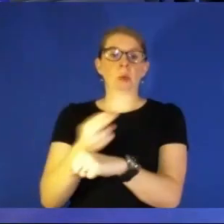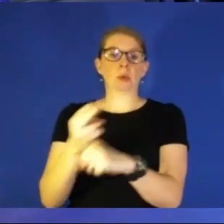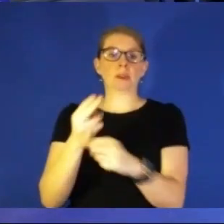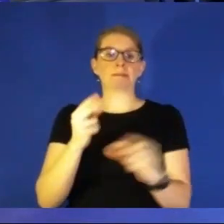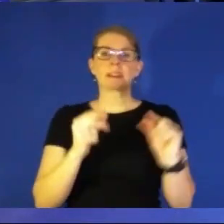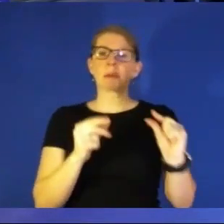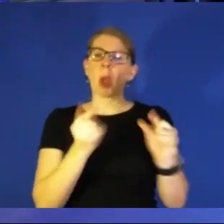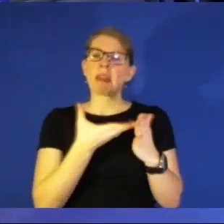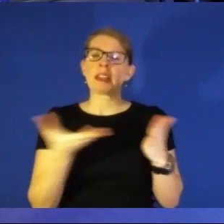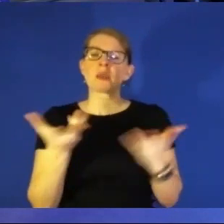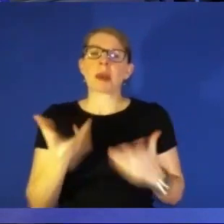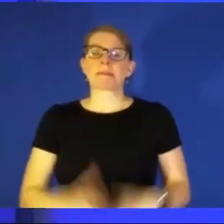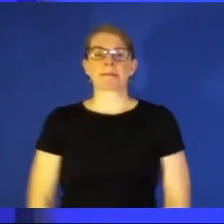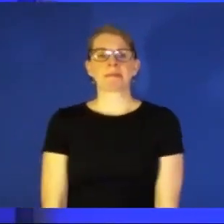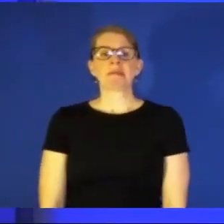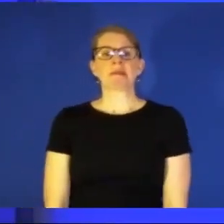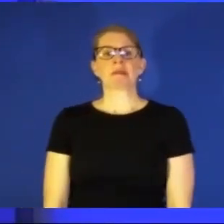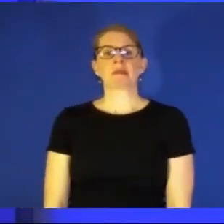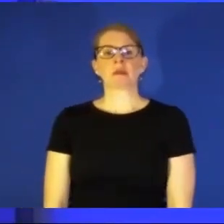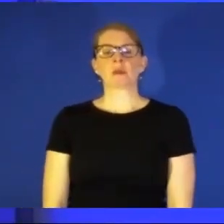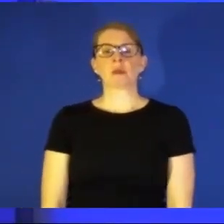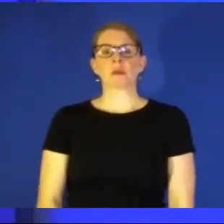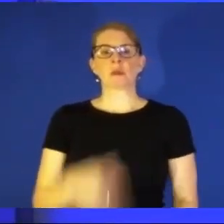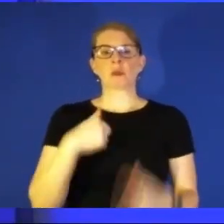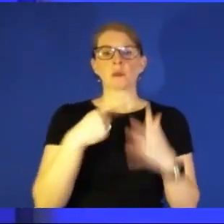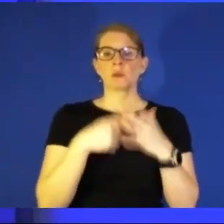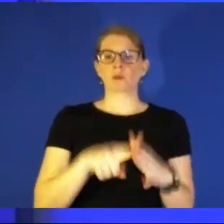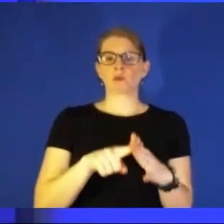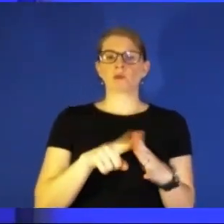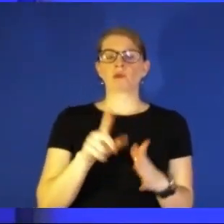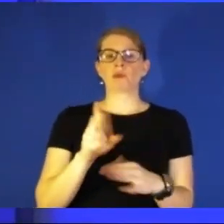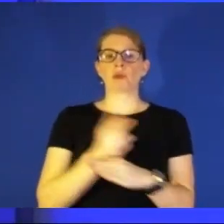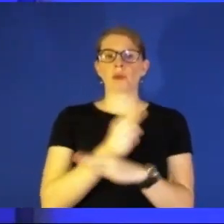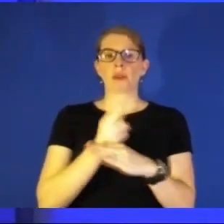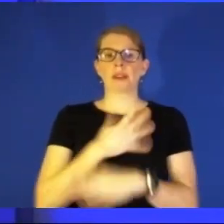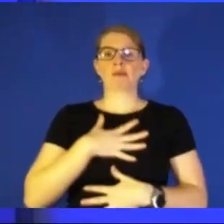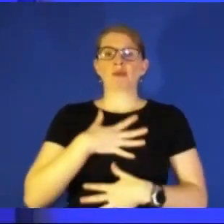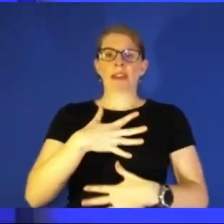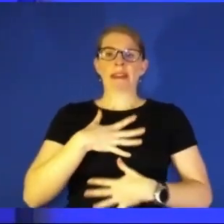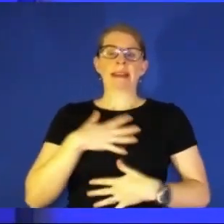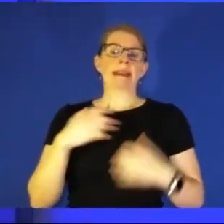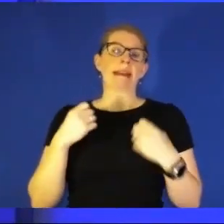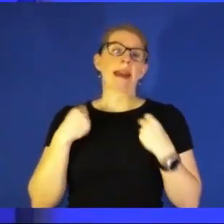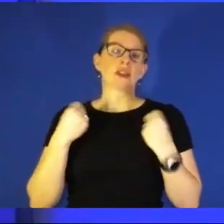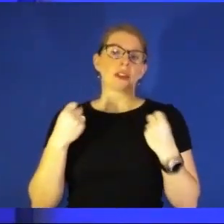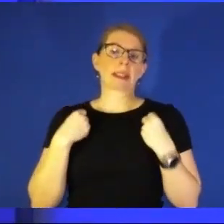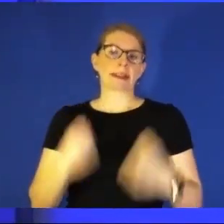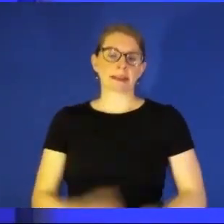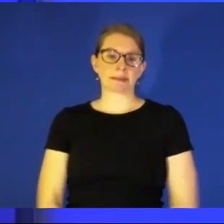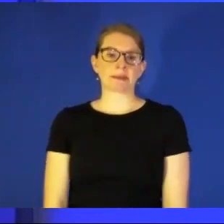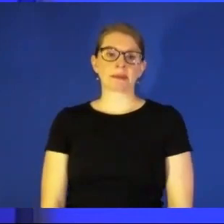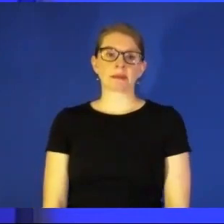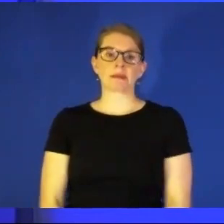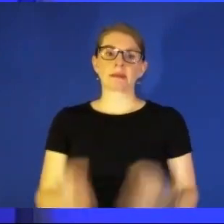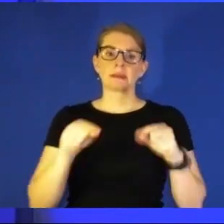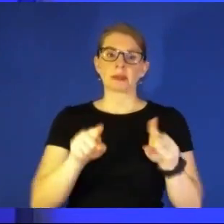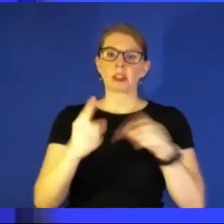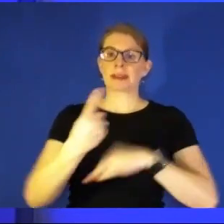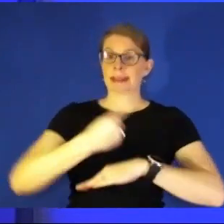things? I started working, using breathing exercises, during the day, which were